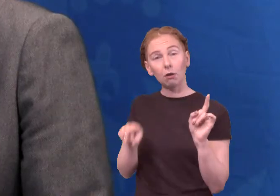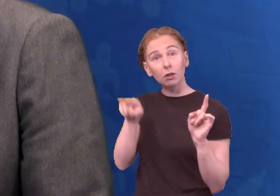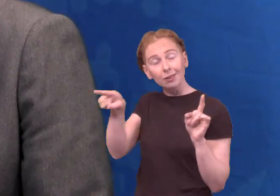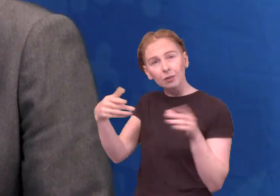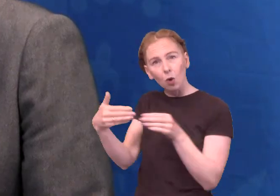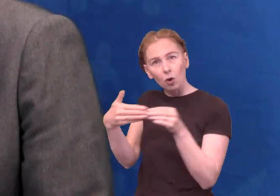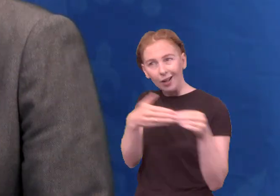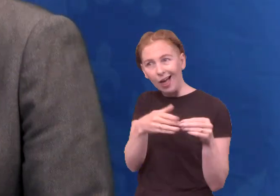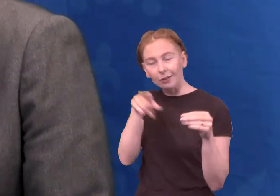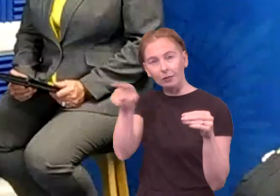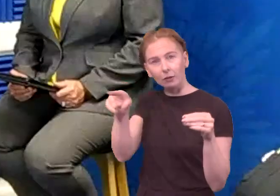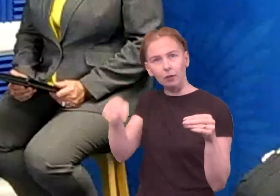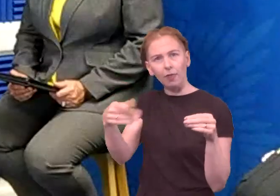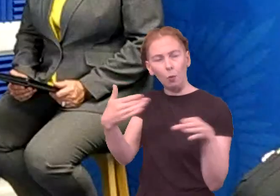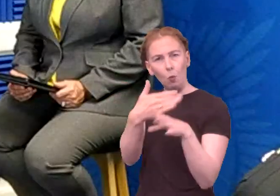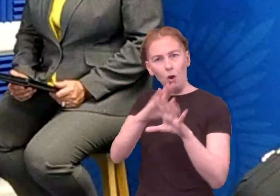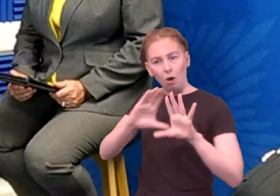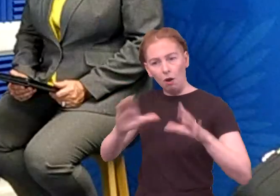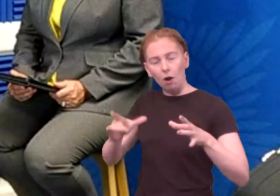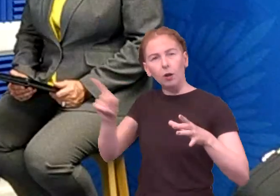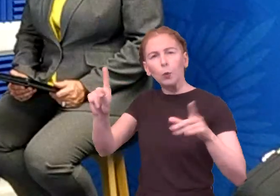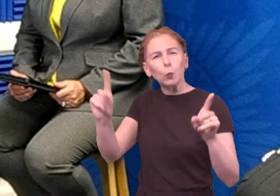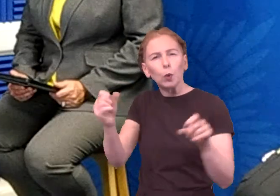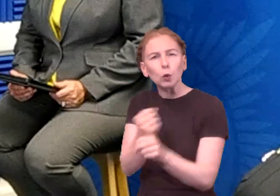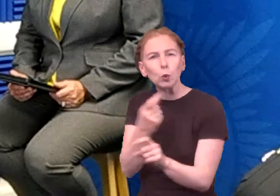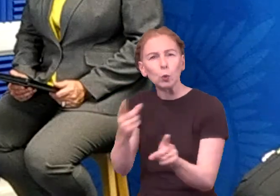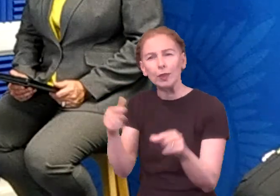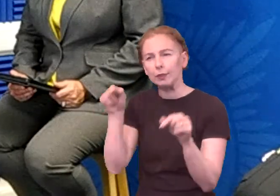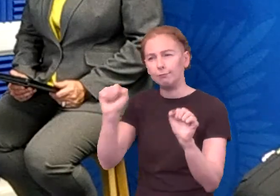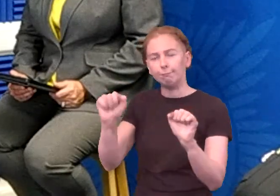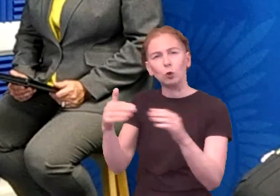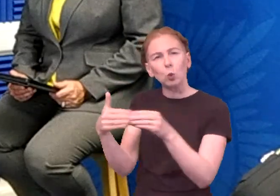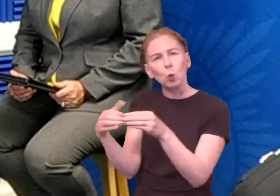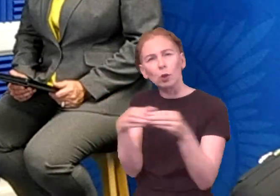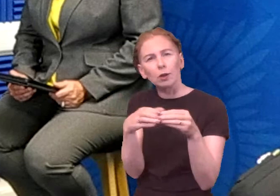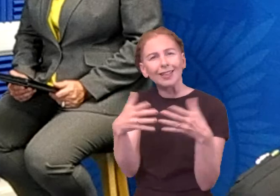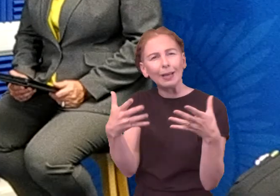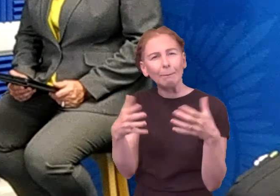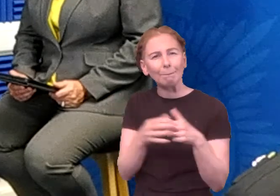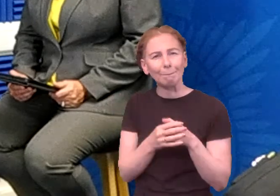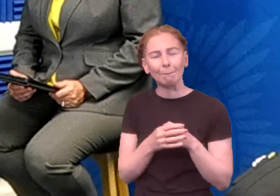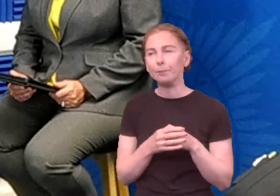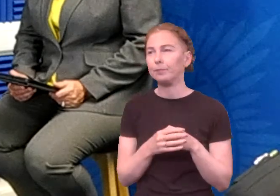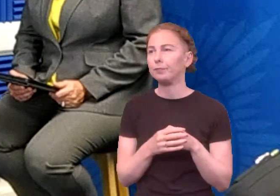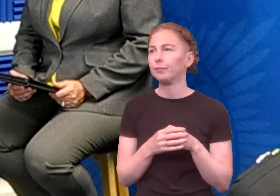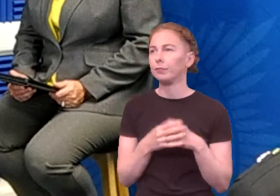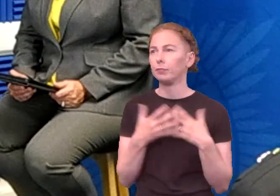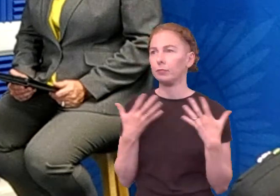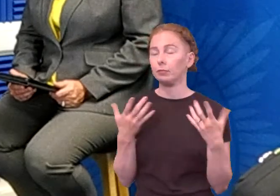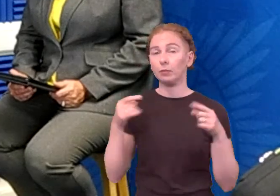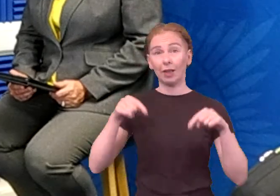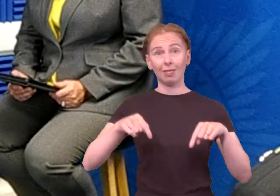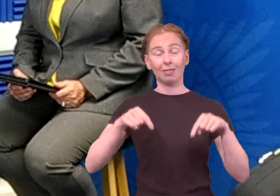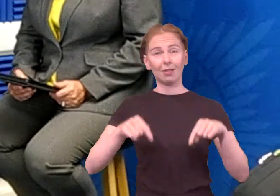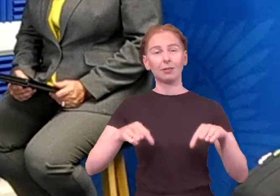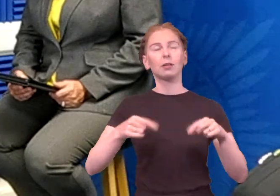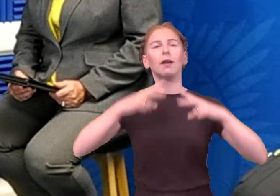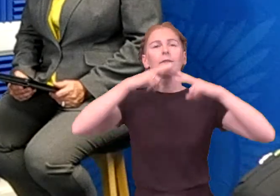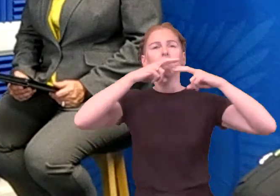doing and his team to combat this. Thank you. So this is an investigation